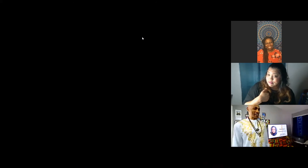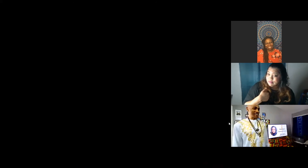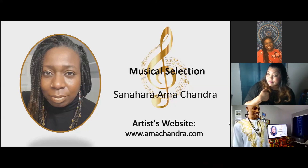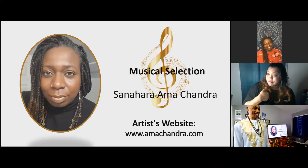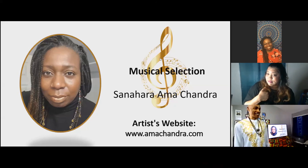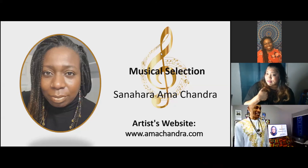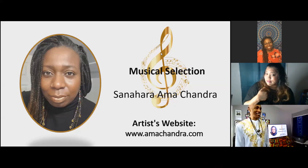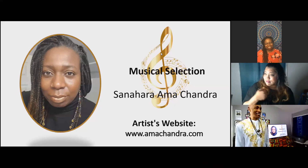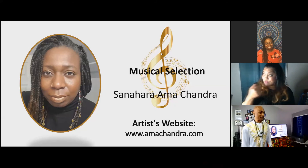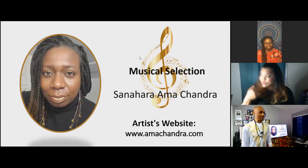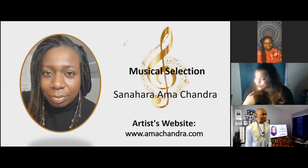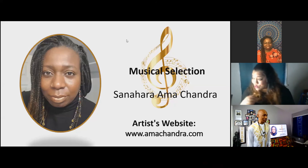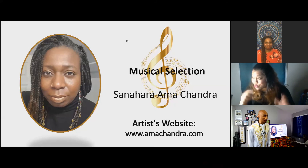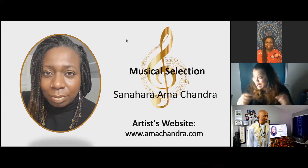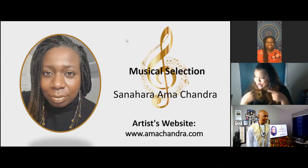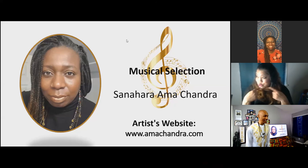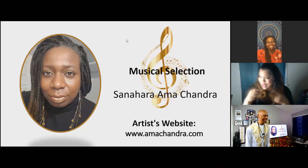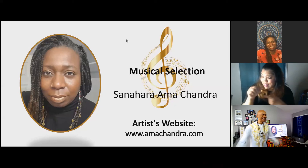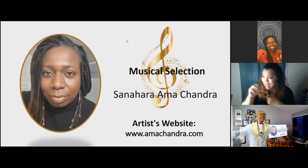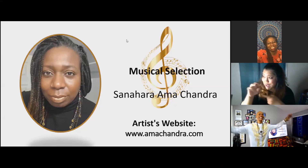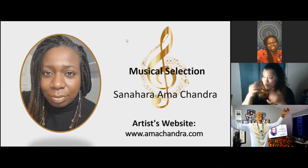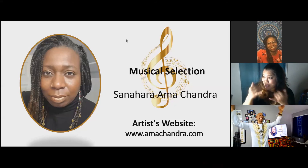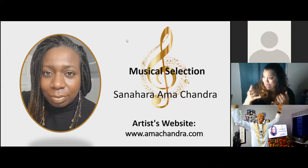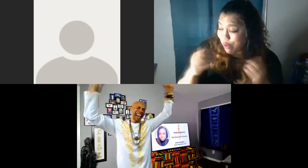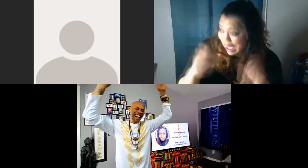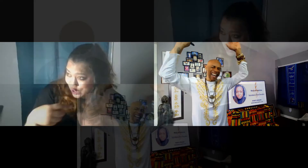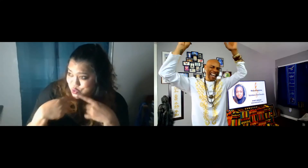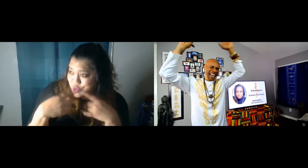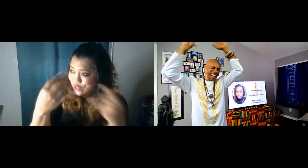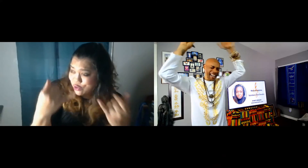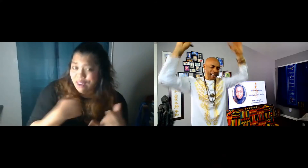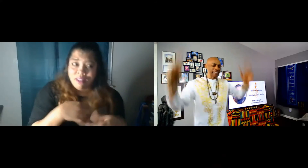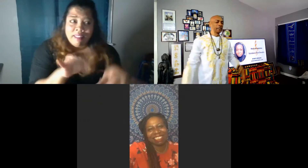Amachandra right now. I can let her know how much I love and appreciate her. Yes.